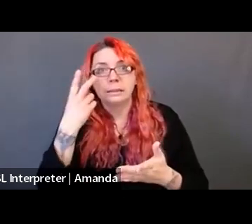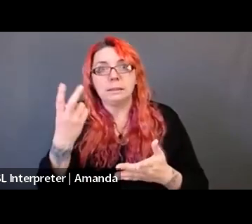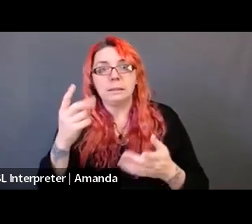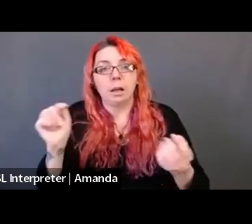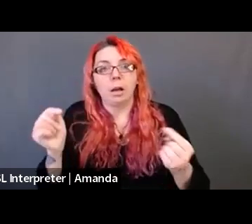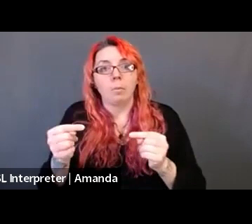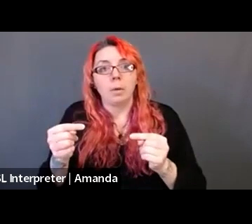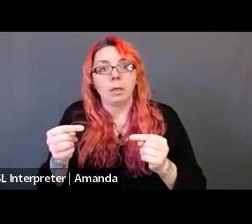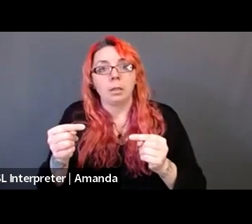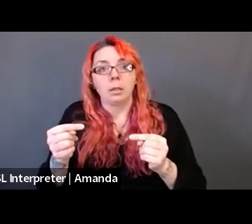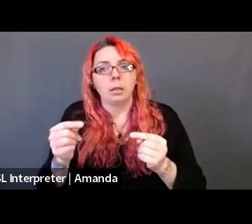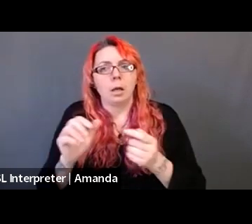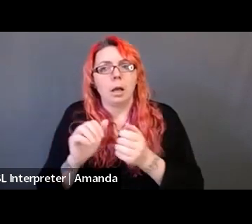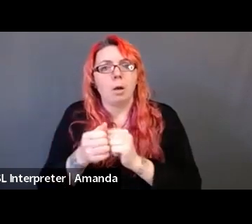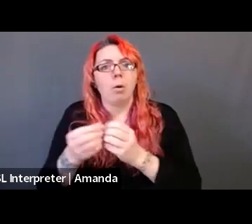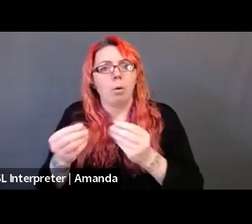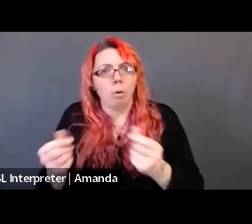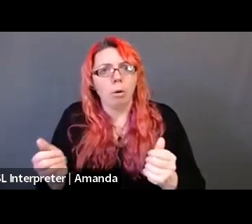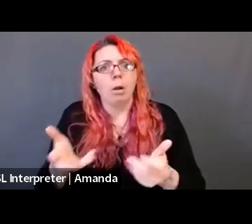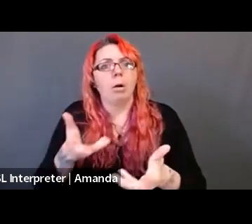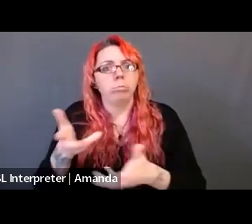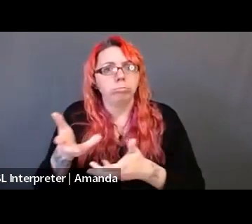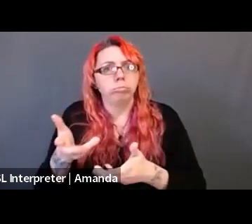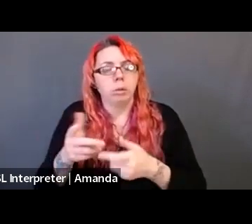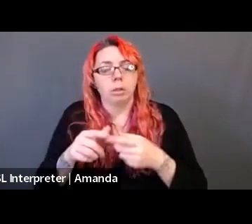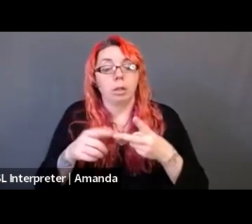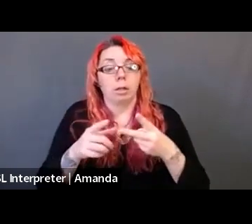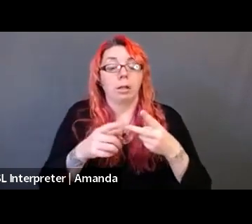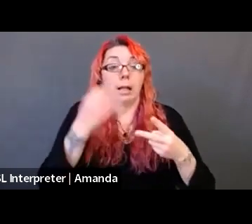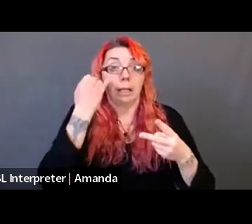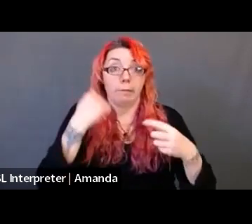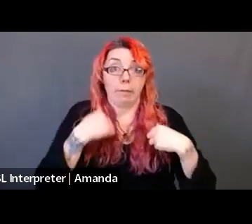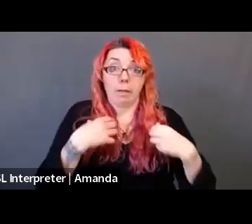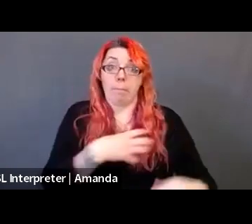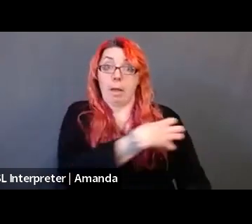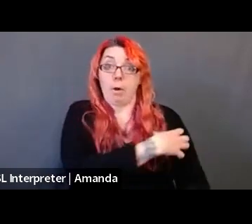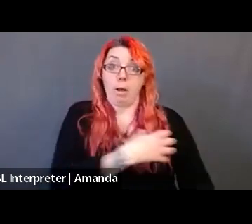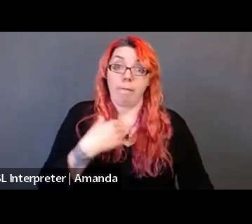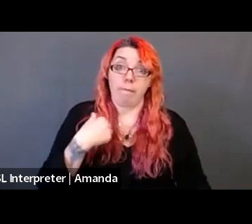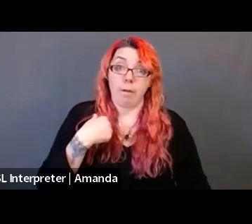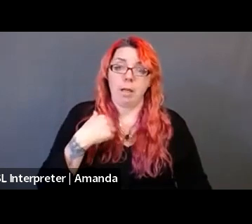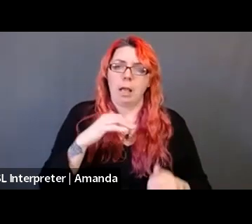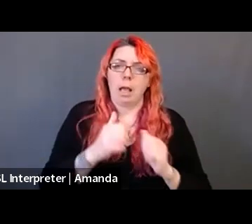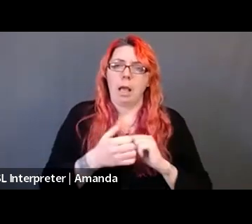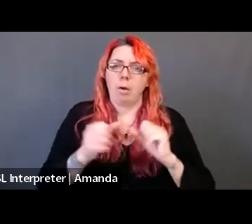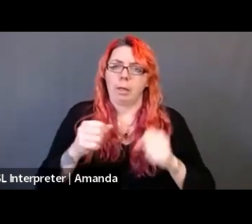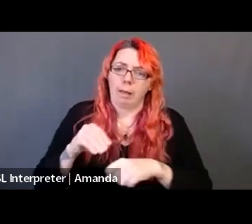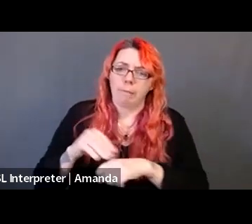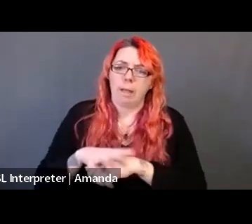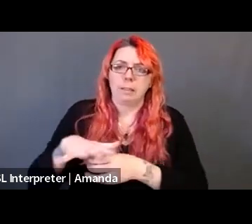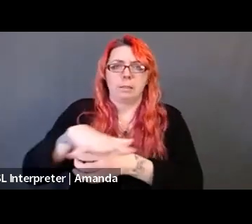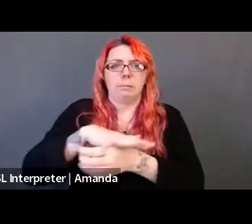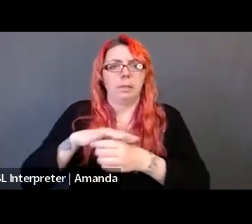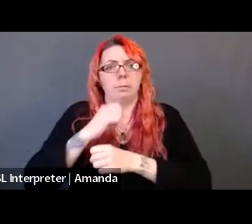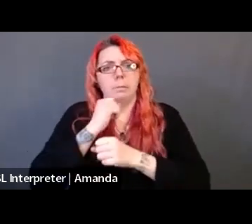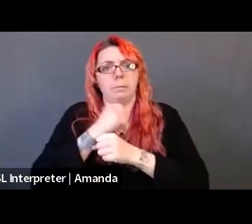power in a space to create the frameworks for that to be a space that's much more equitable for folks to engage in and safer to engage in as